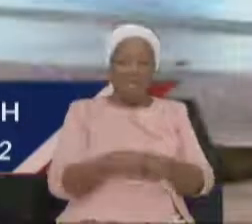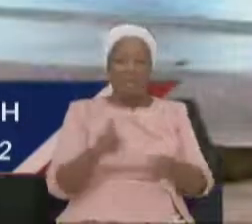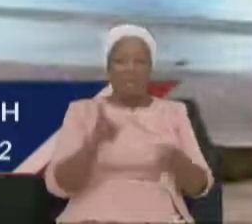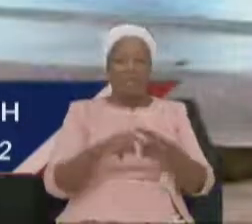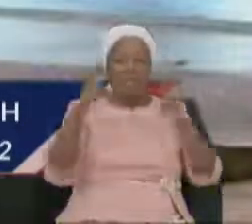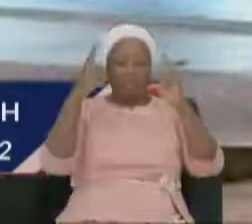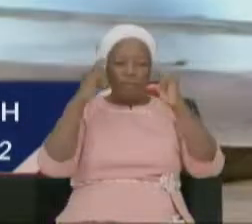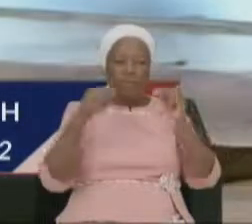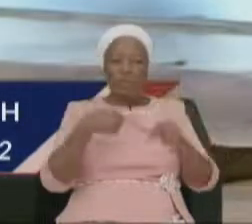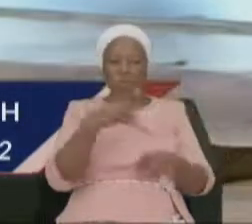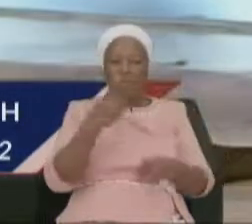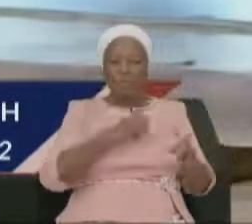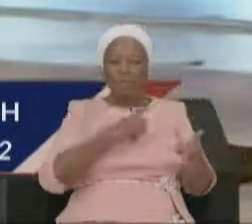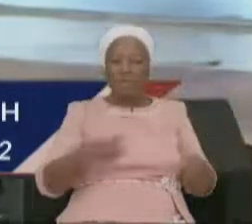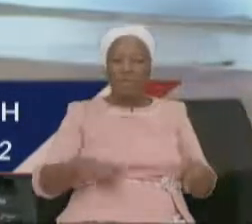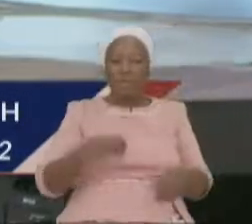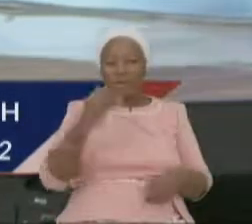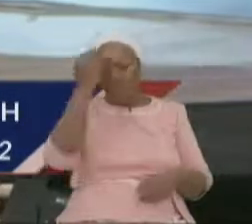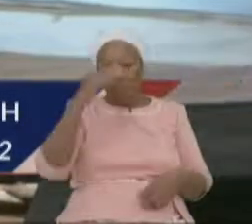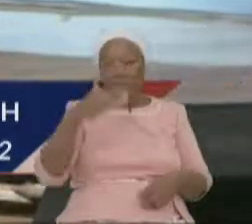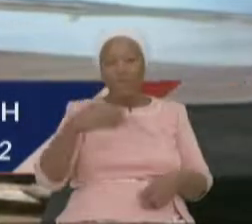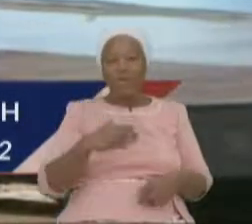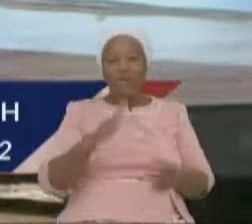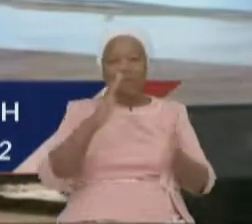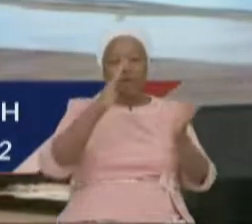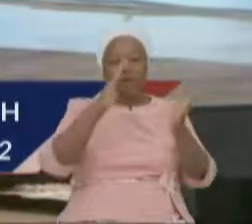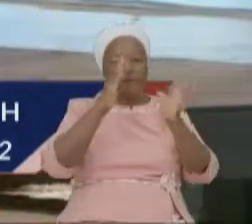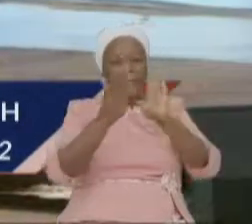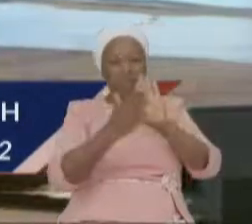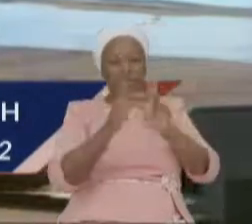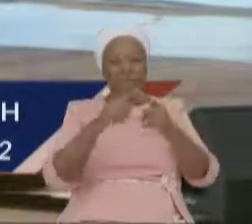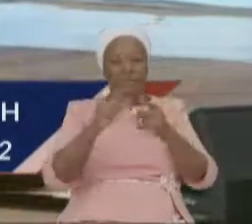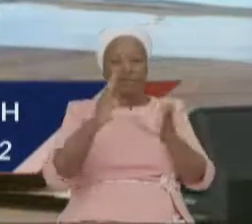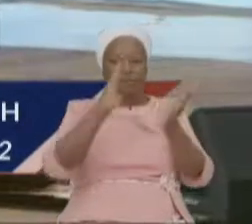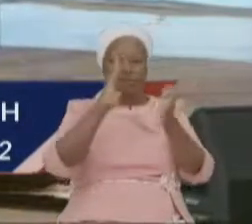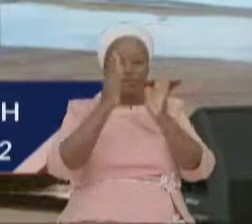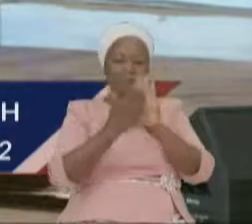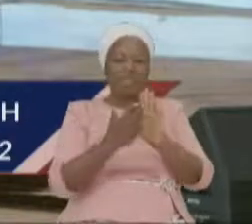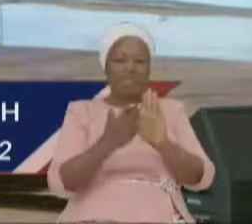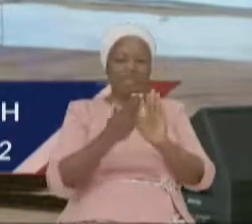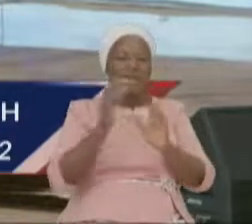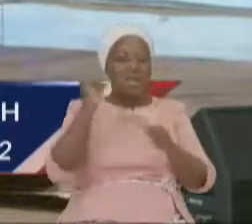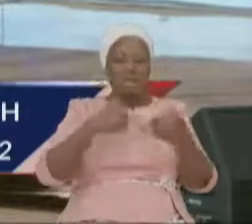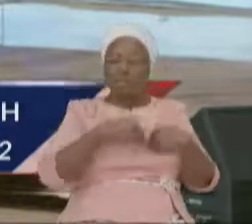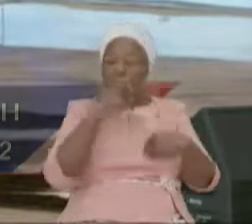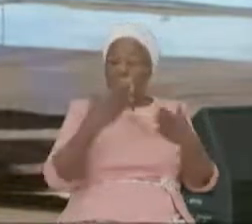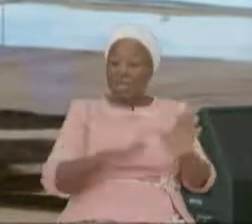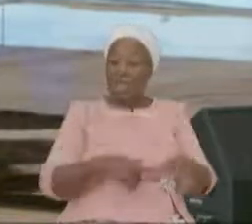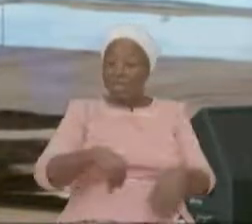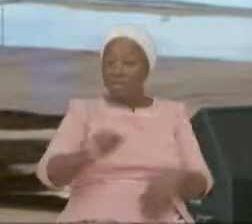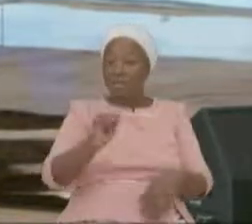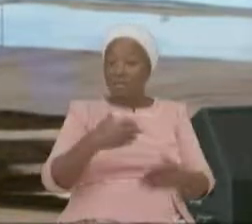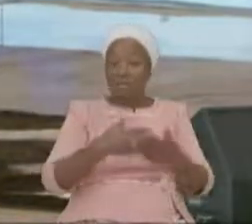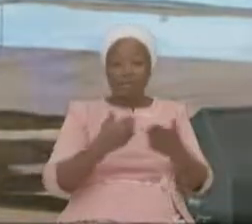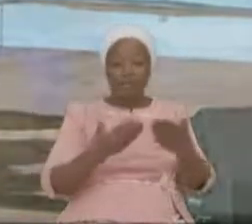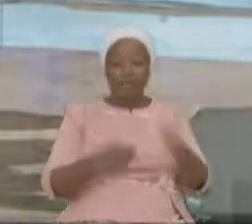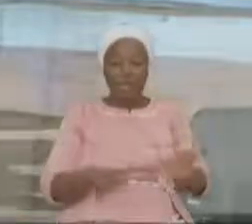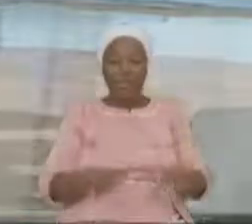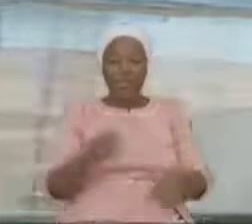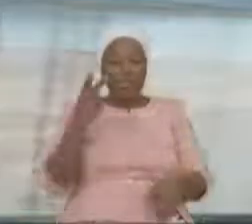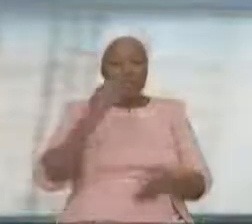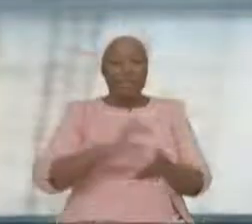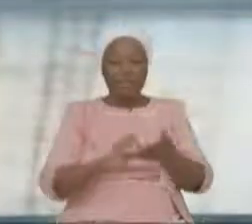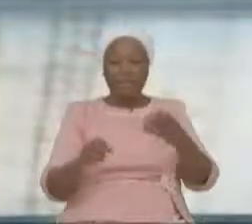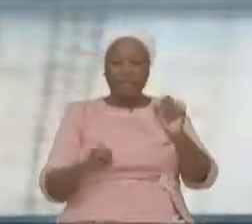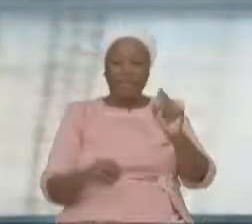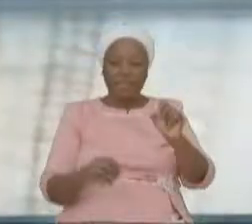Lord knew face to face. He hadn't died yet, before death. Look at verse 11.